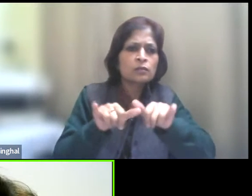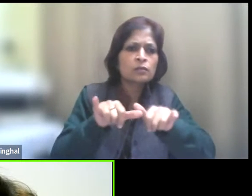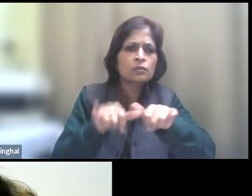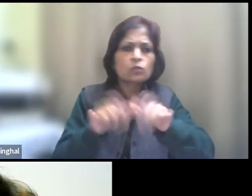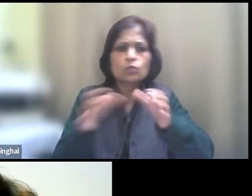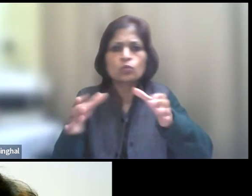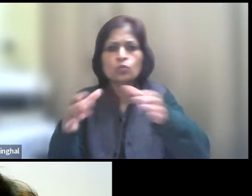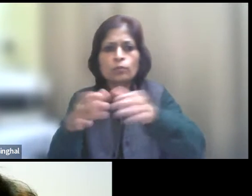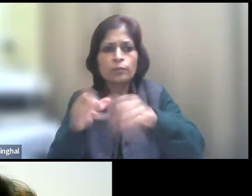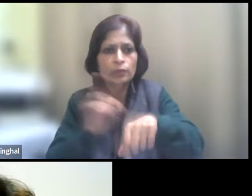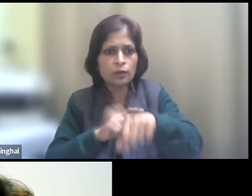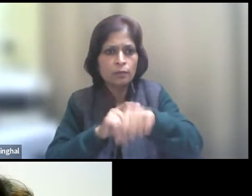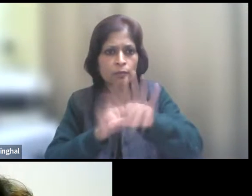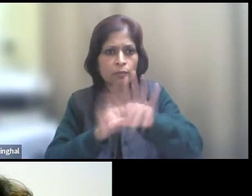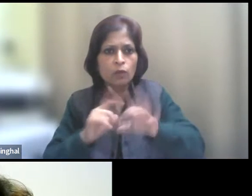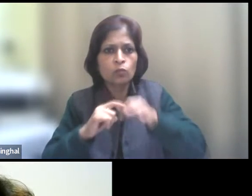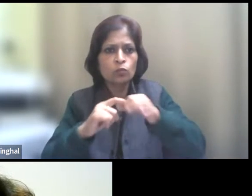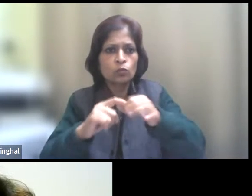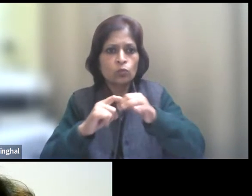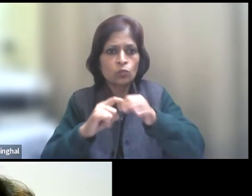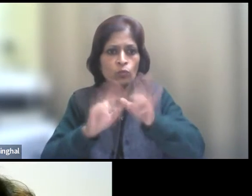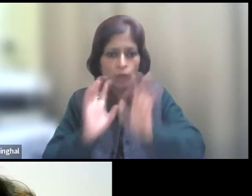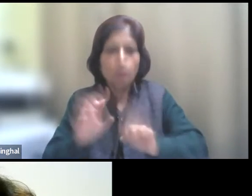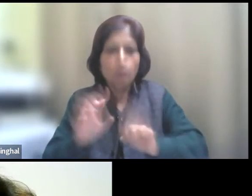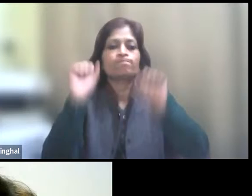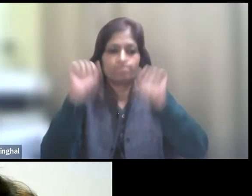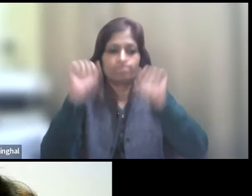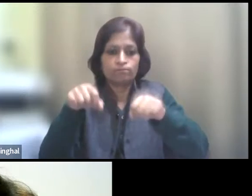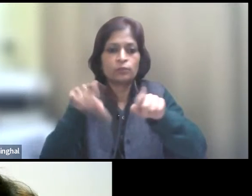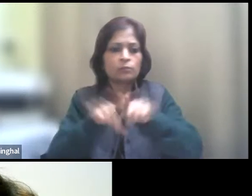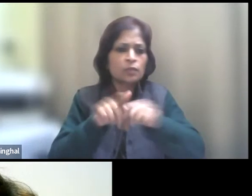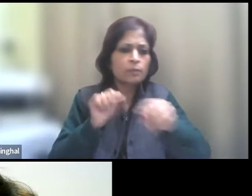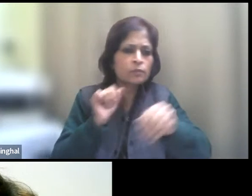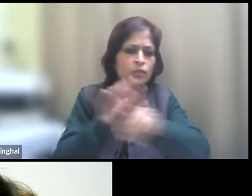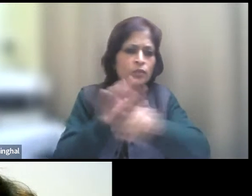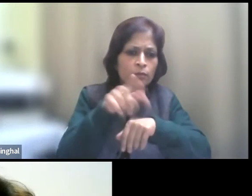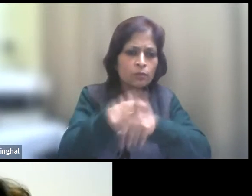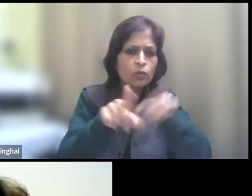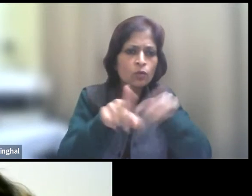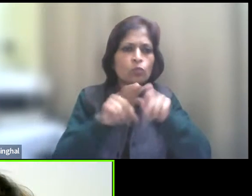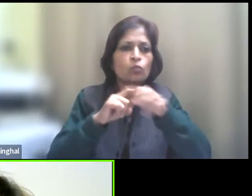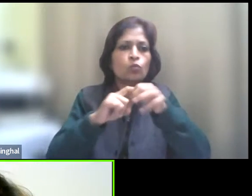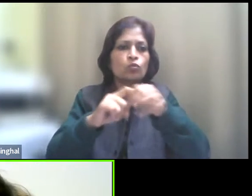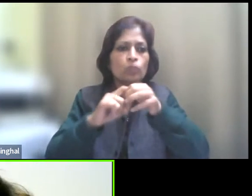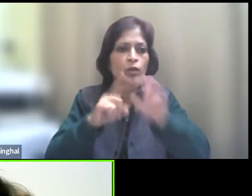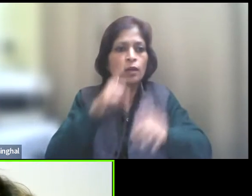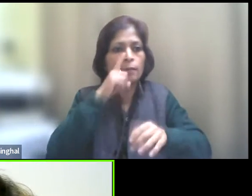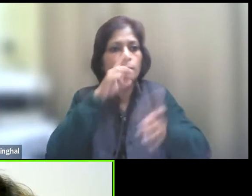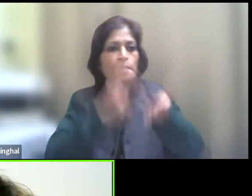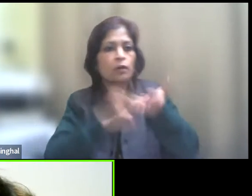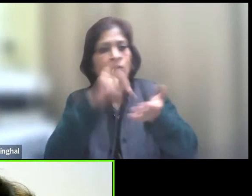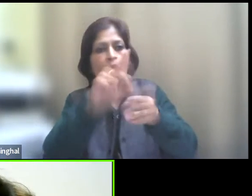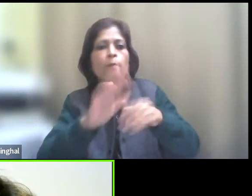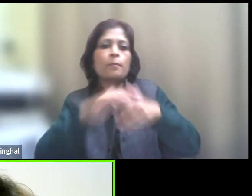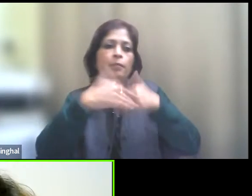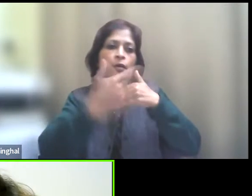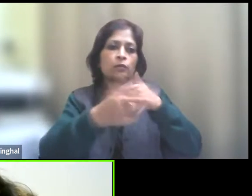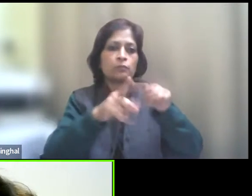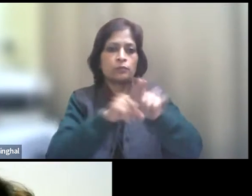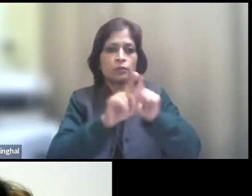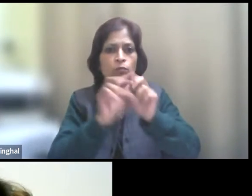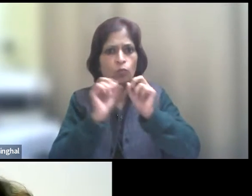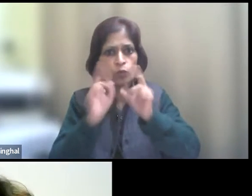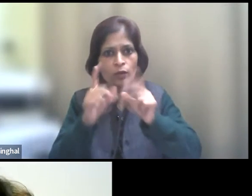do we have? I think we can take the questions in the chat box and share with Maria later. Sure. Betty, am I right? Yes,